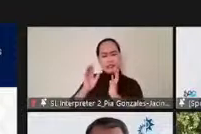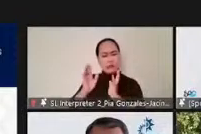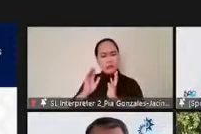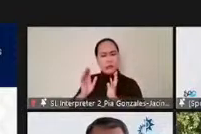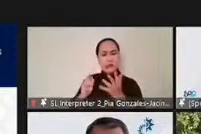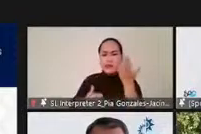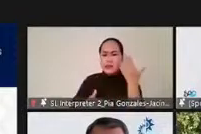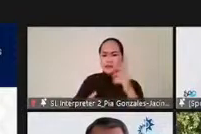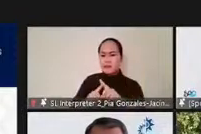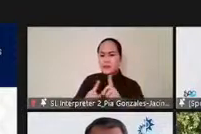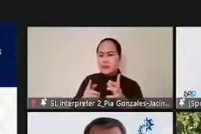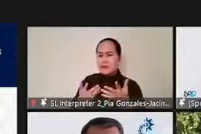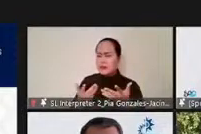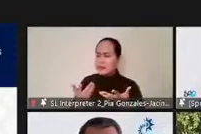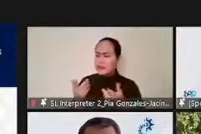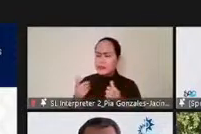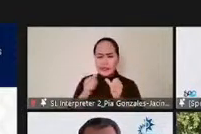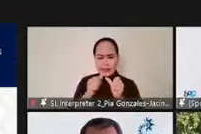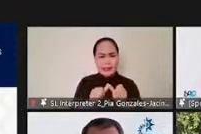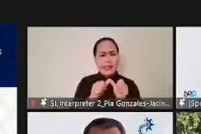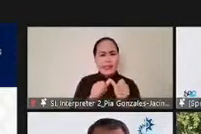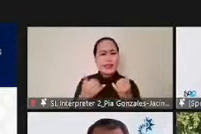we have to look into it.